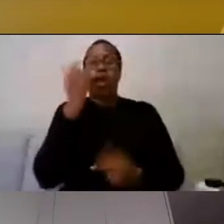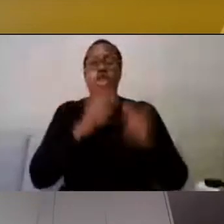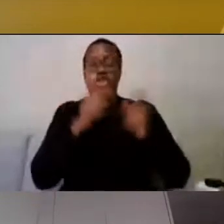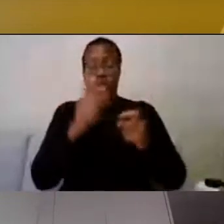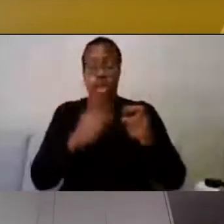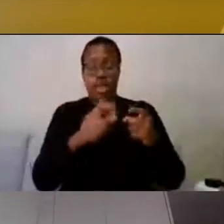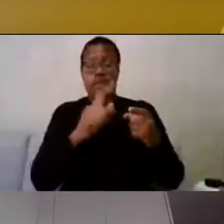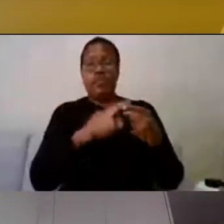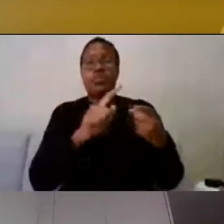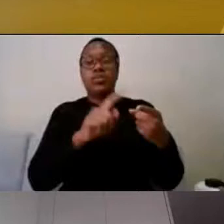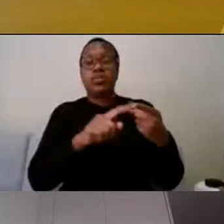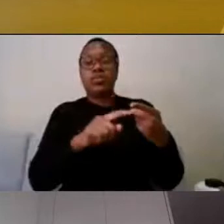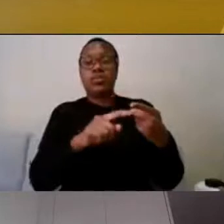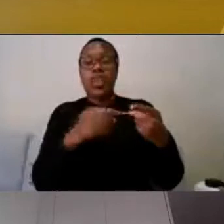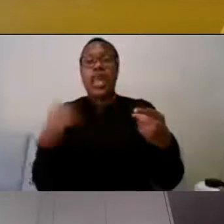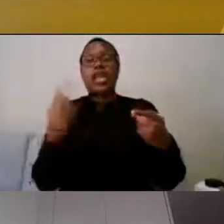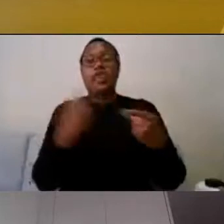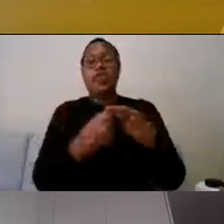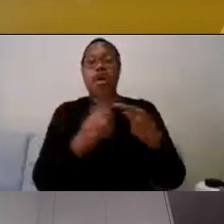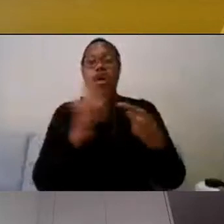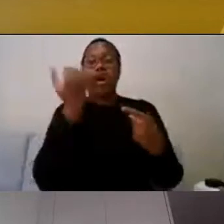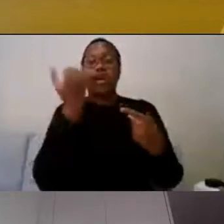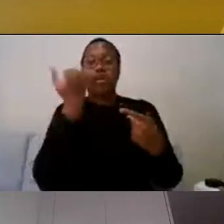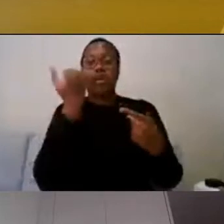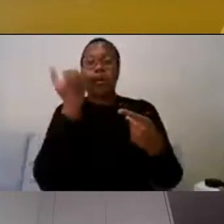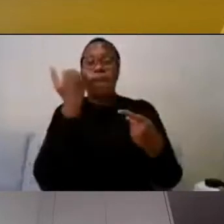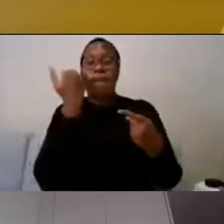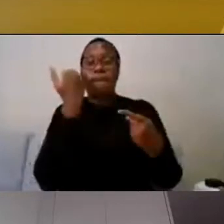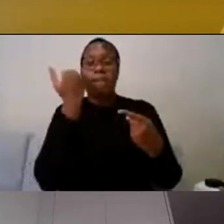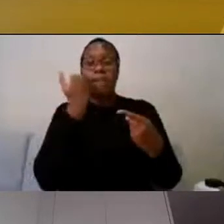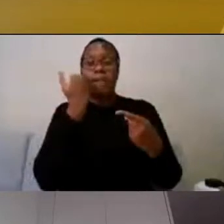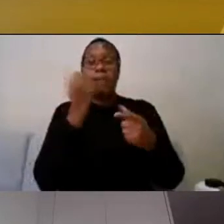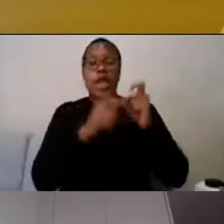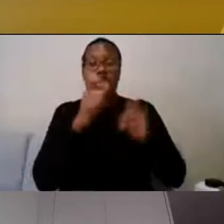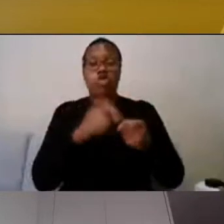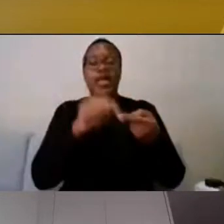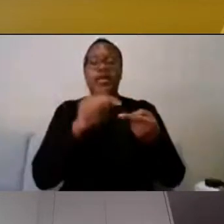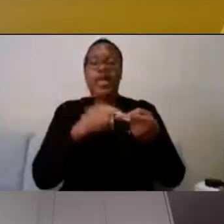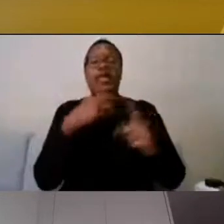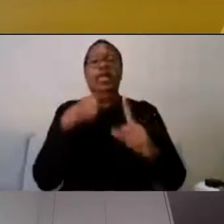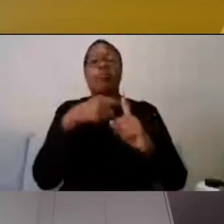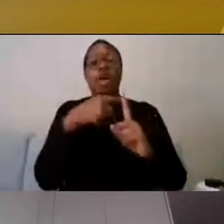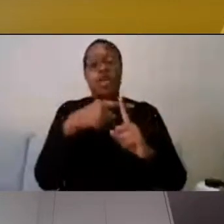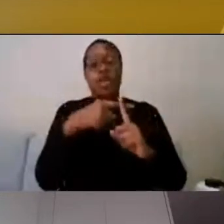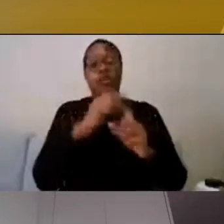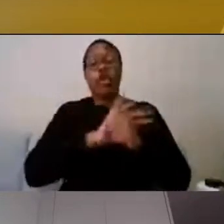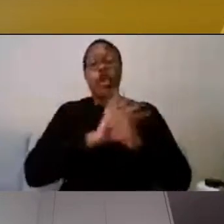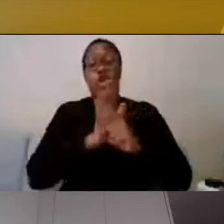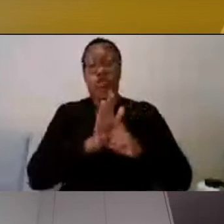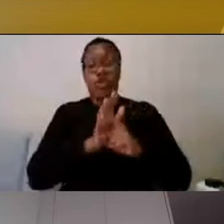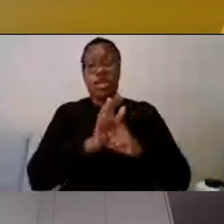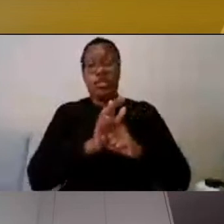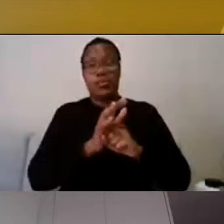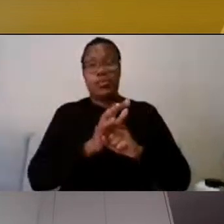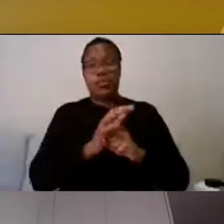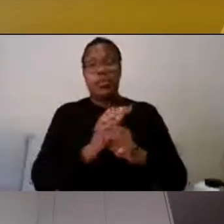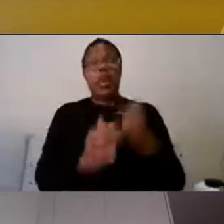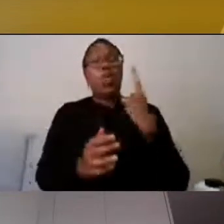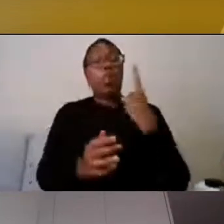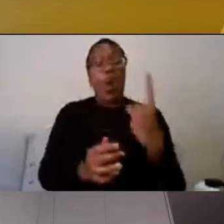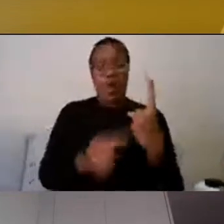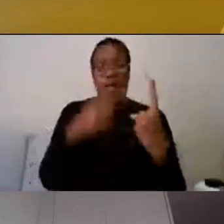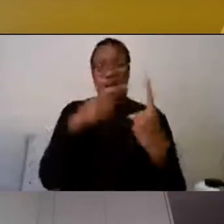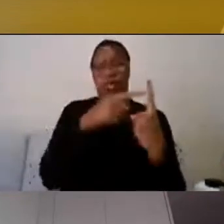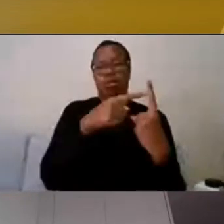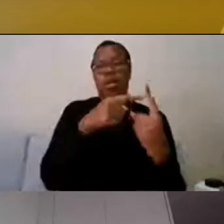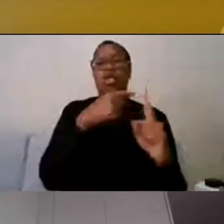It's as far as magistrates that are that tested positive, it seems it's only one